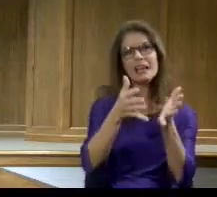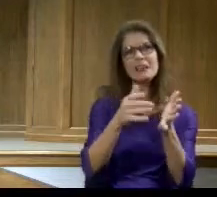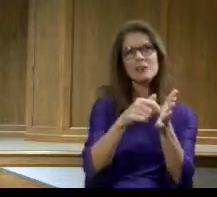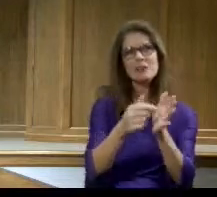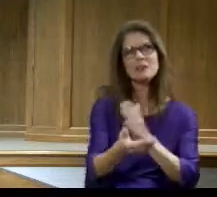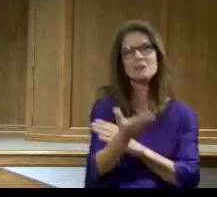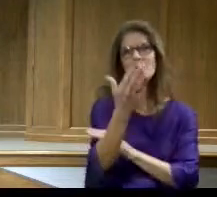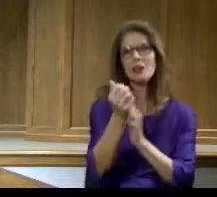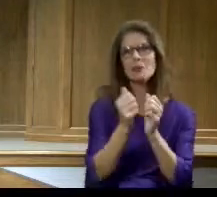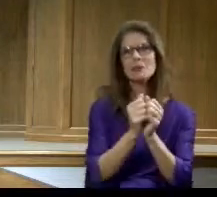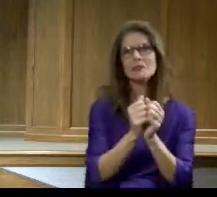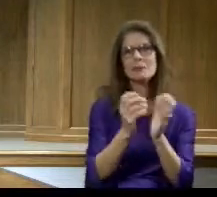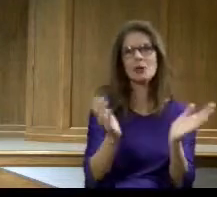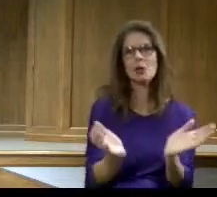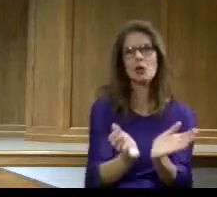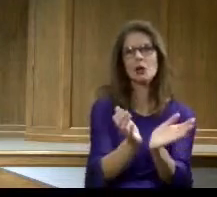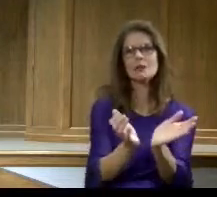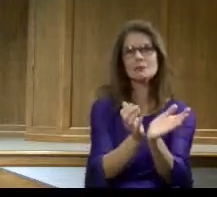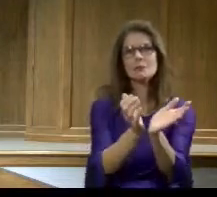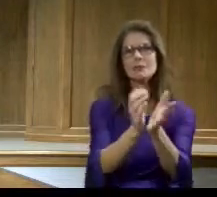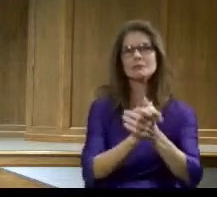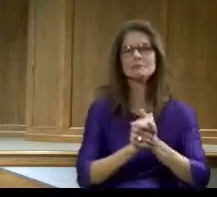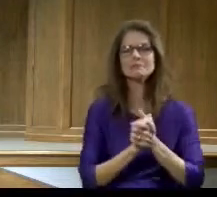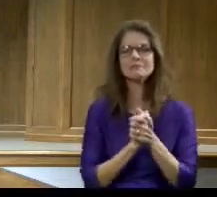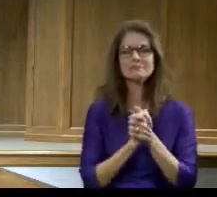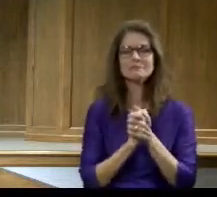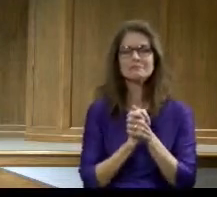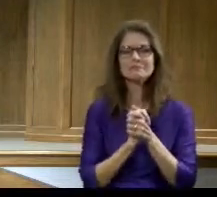few minutes, you'll have a takeaway.